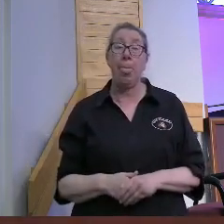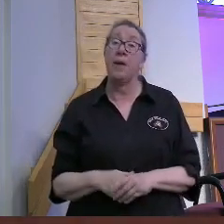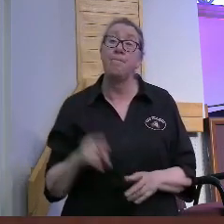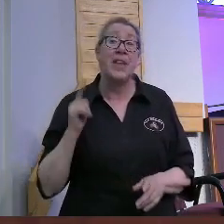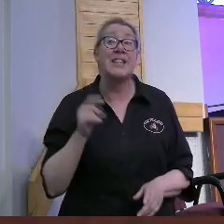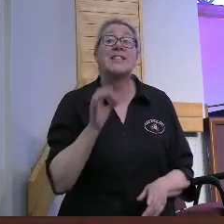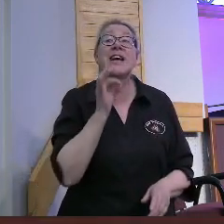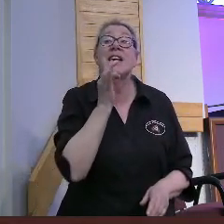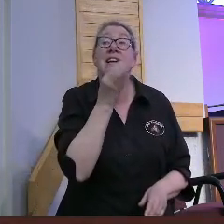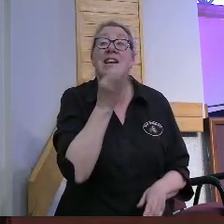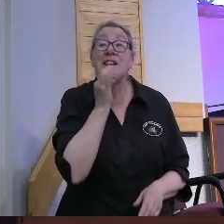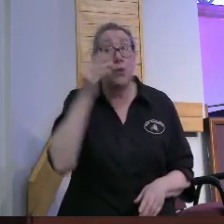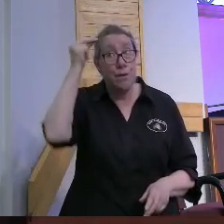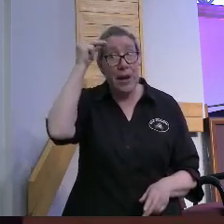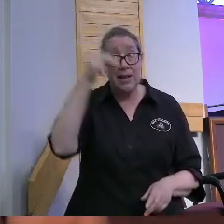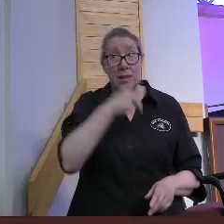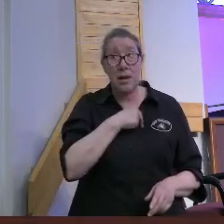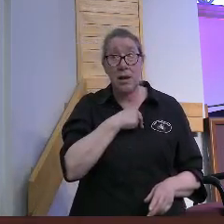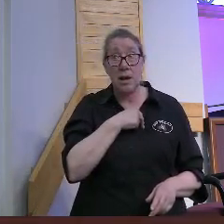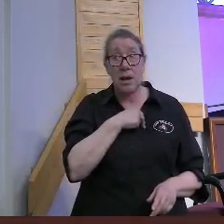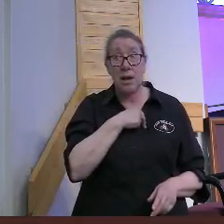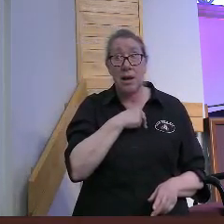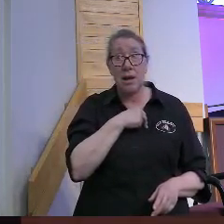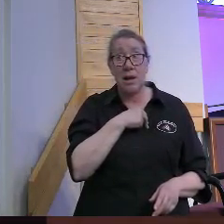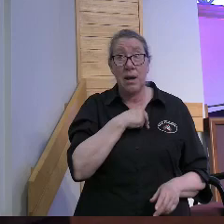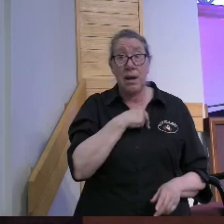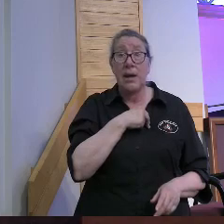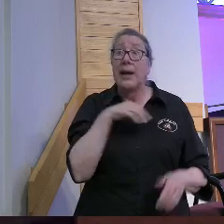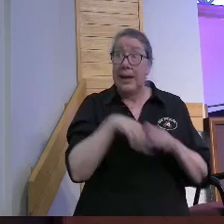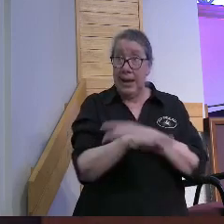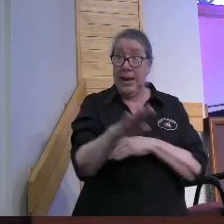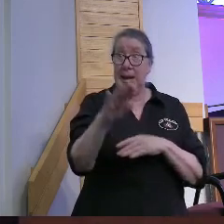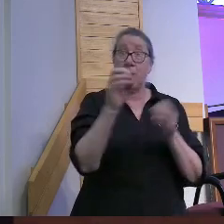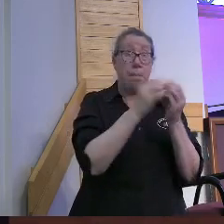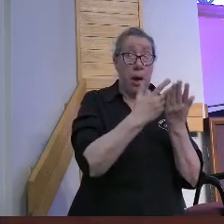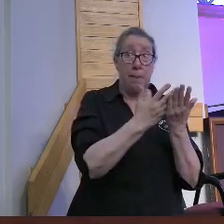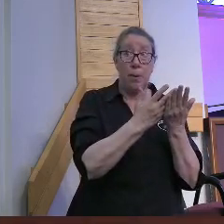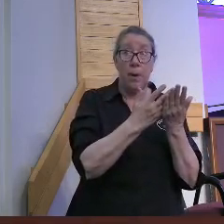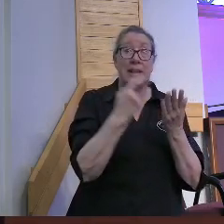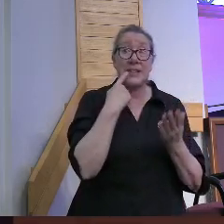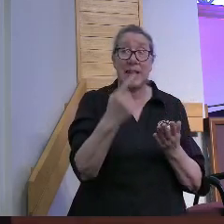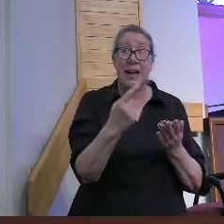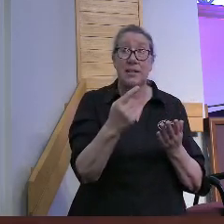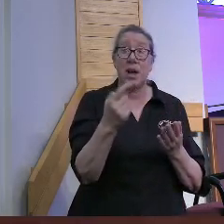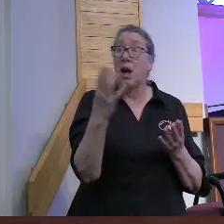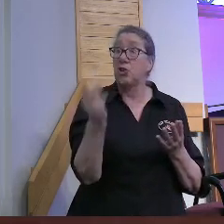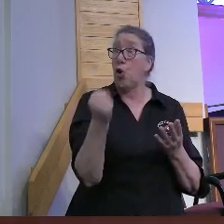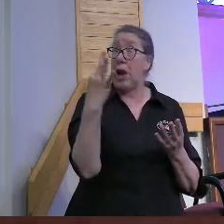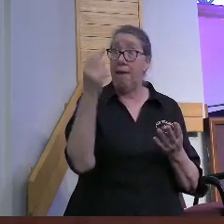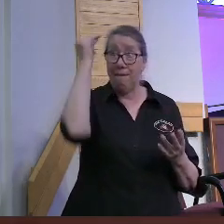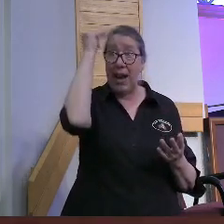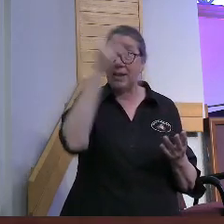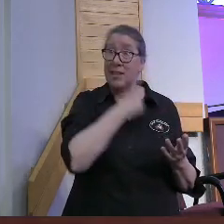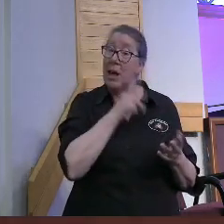little faith. He didn't say faithless. There are times in the Bible where the word faithless was used,